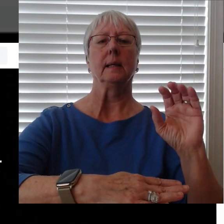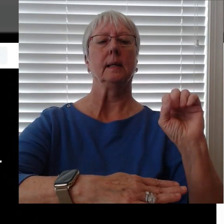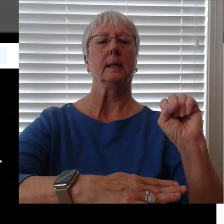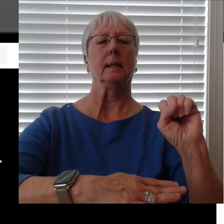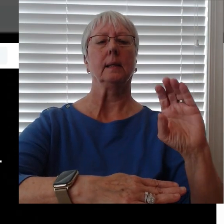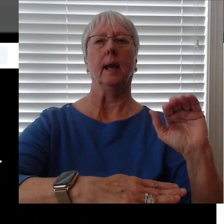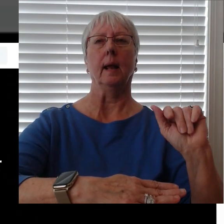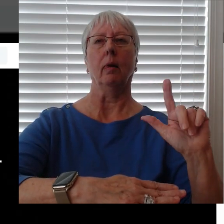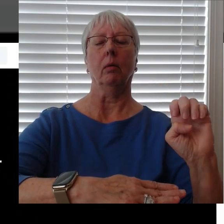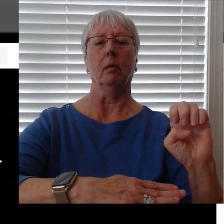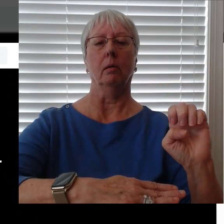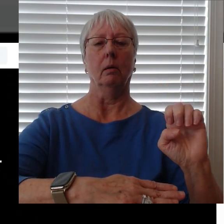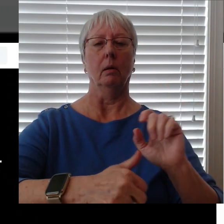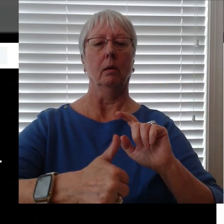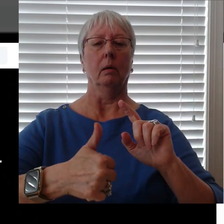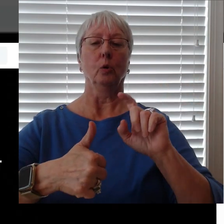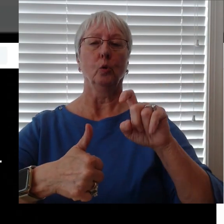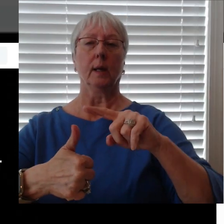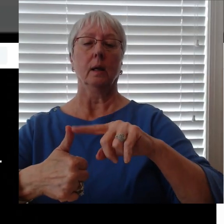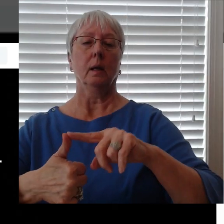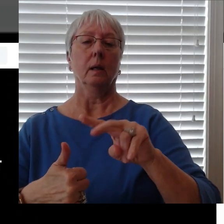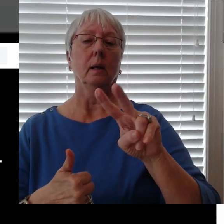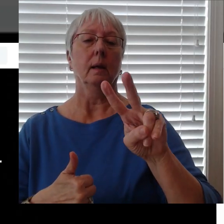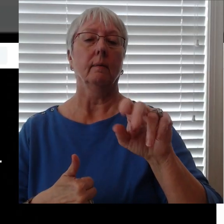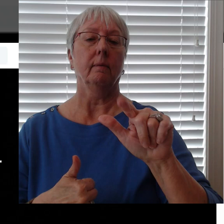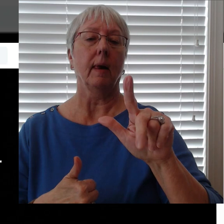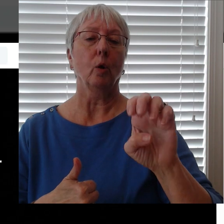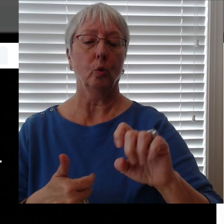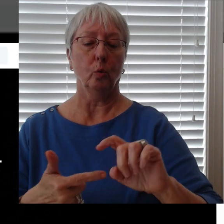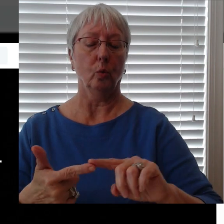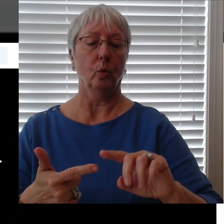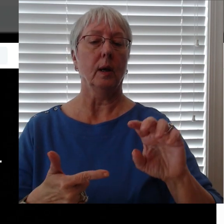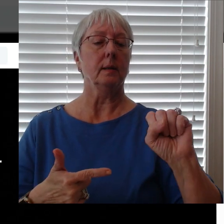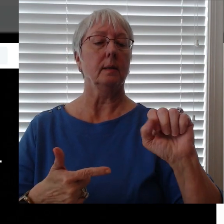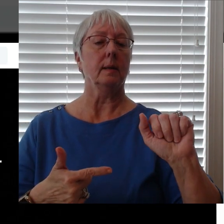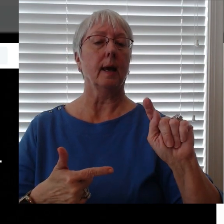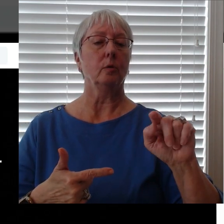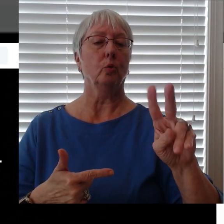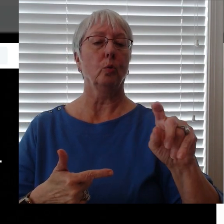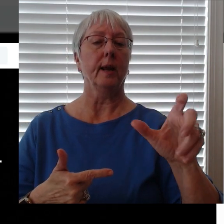elements of colors are value, saturation,